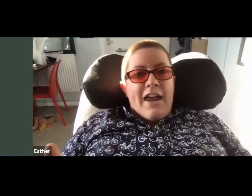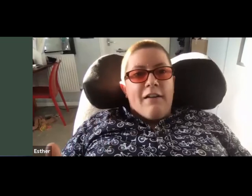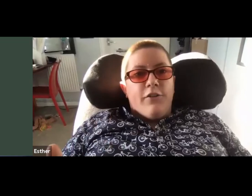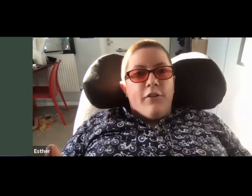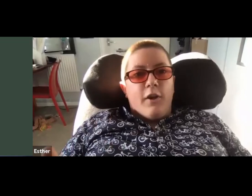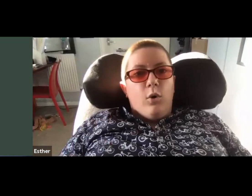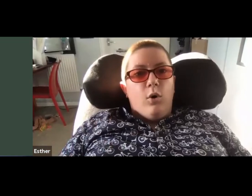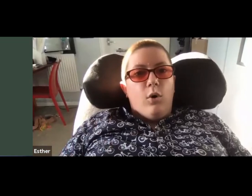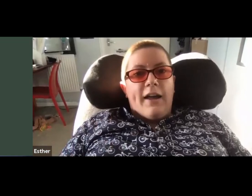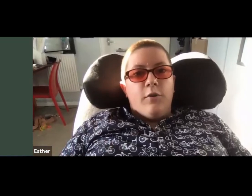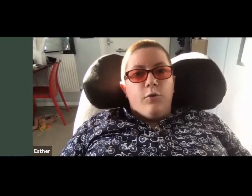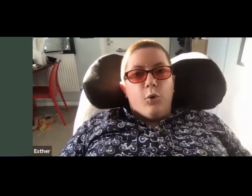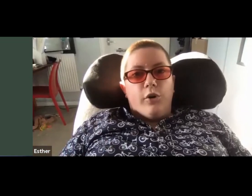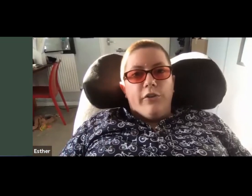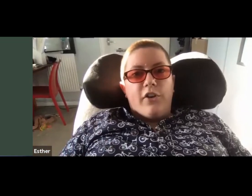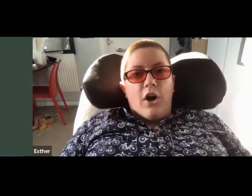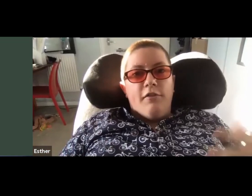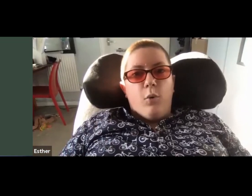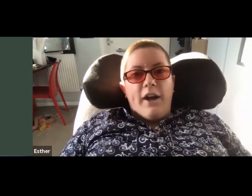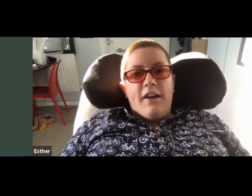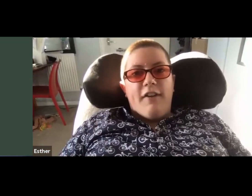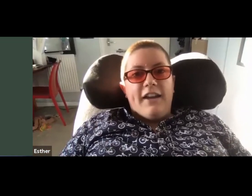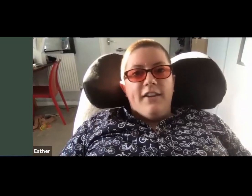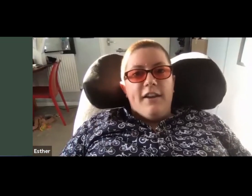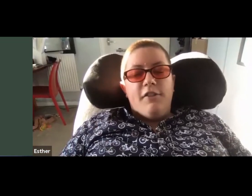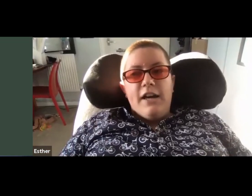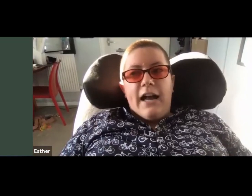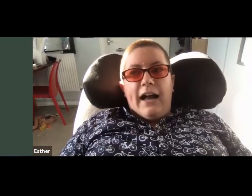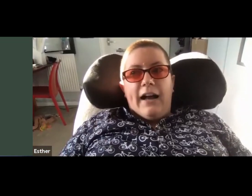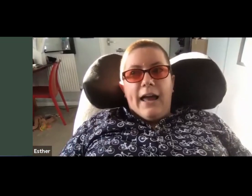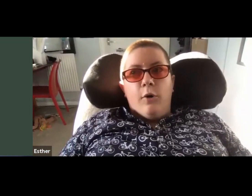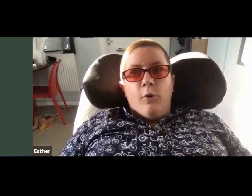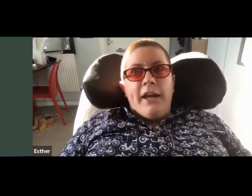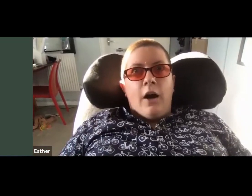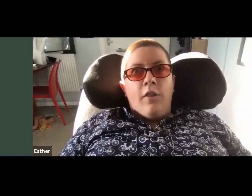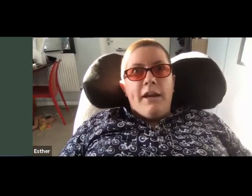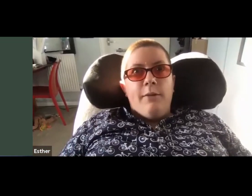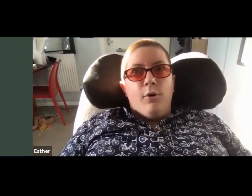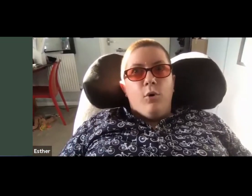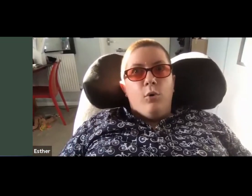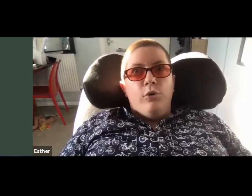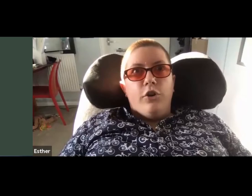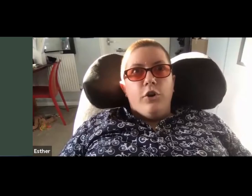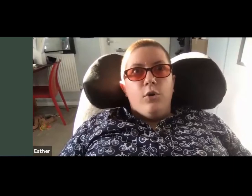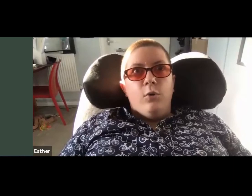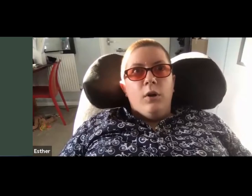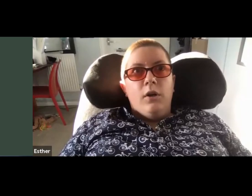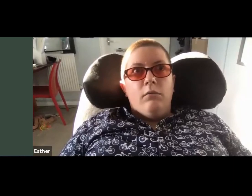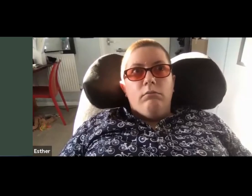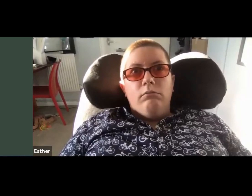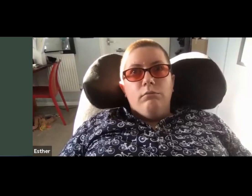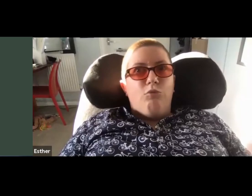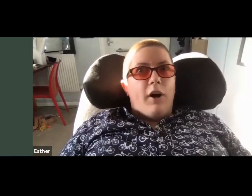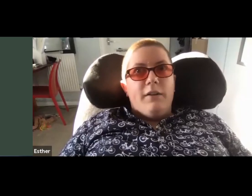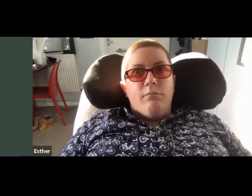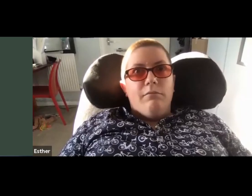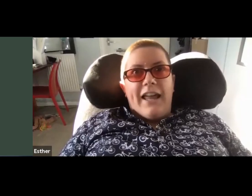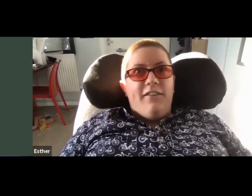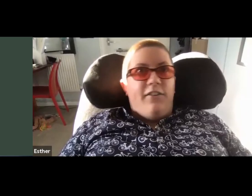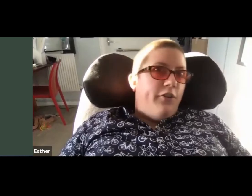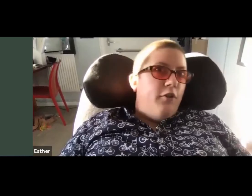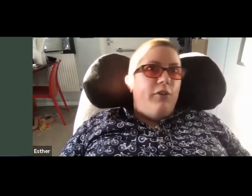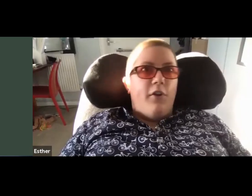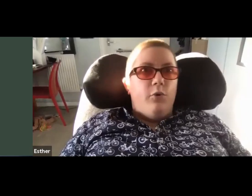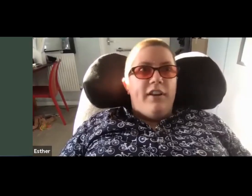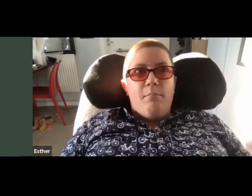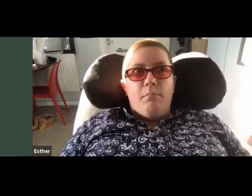some areas of the law, and was kind of quite effective at helping other people to write